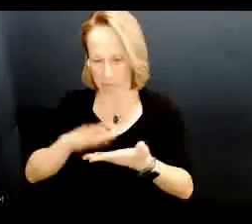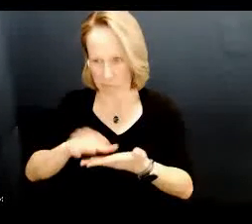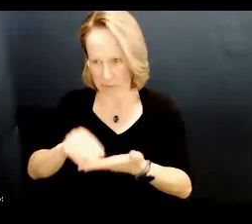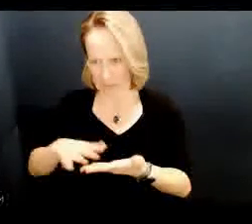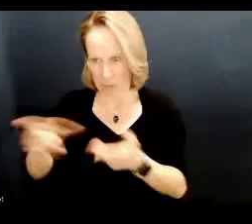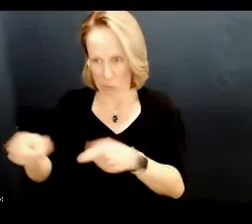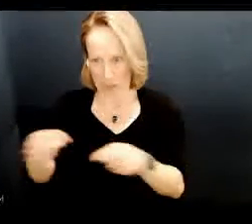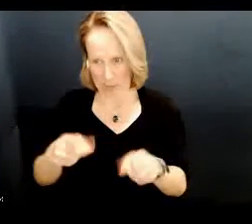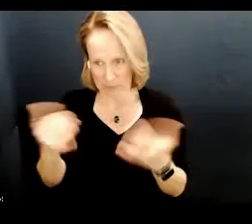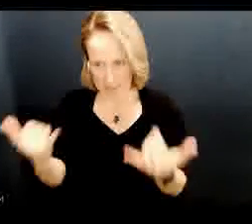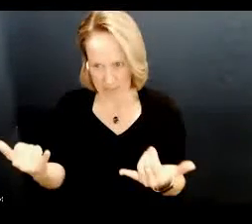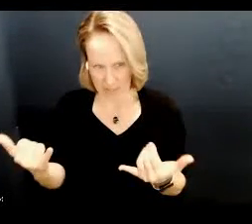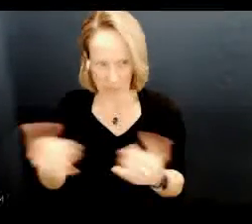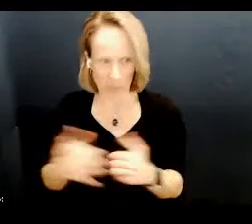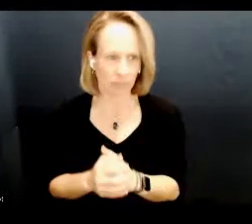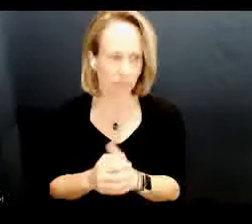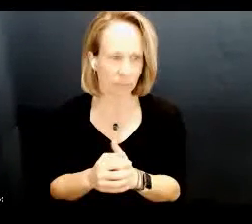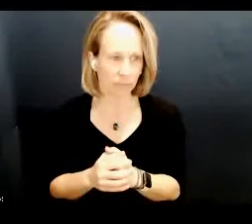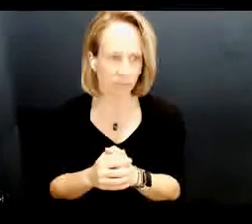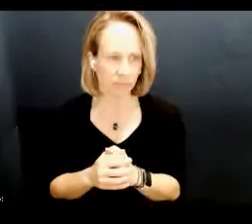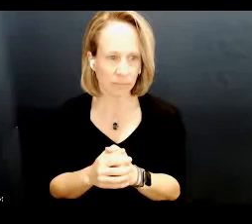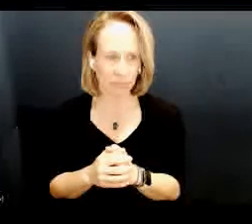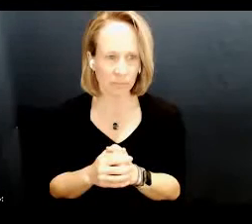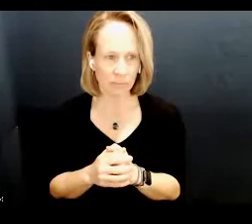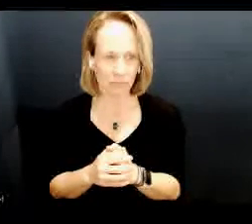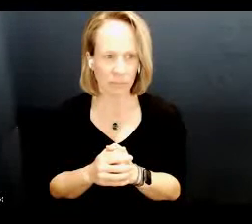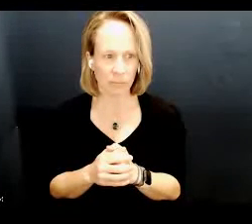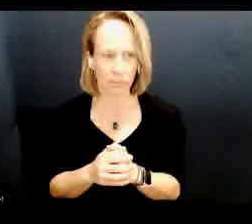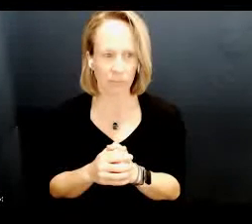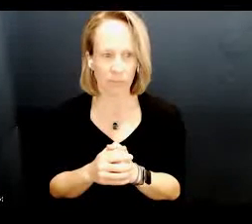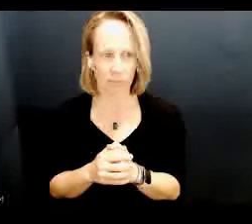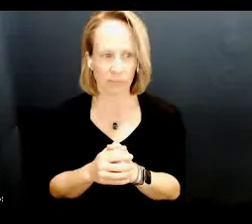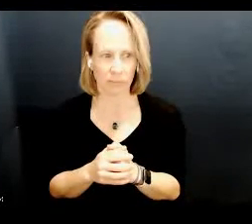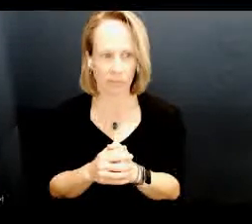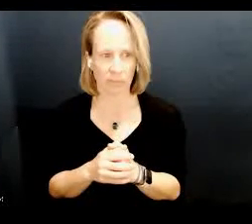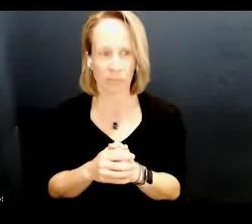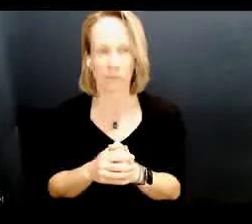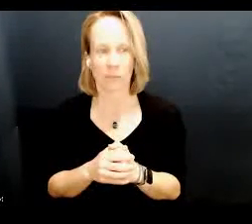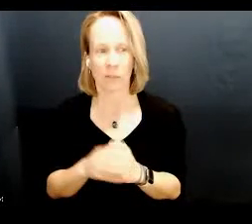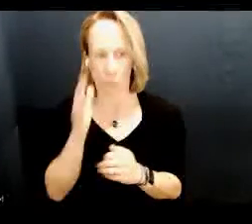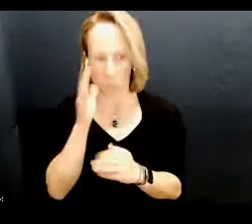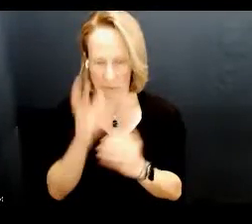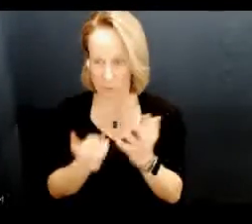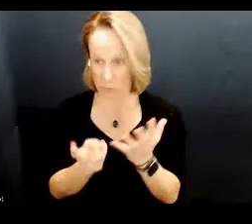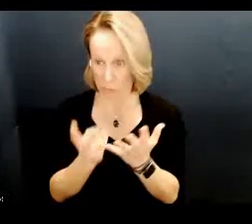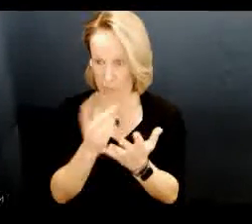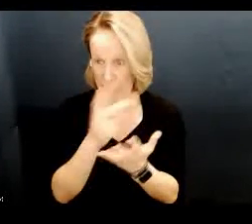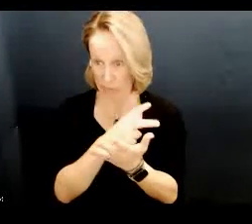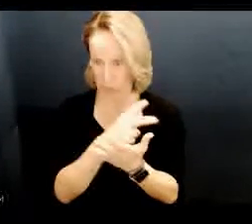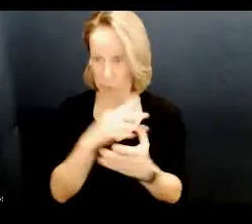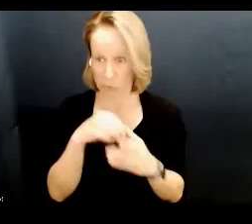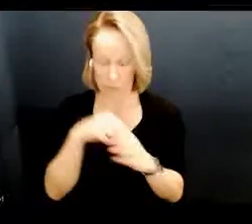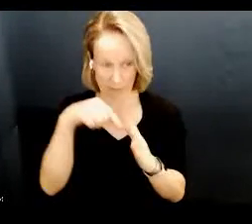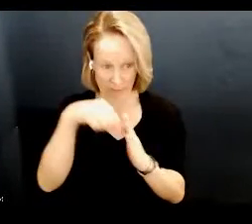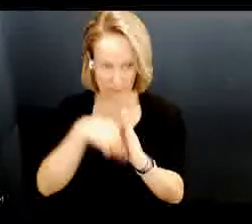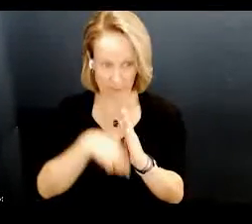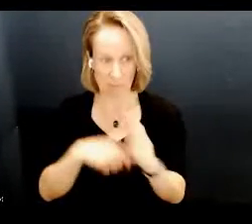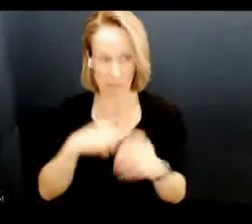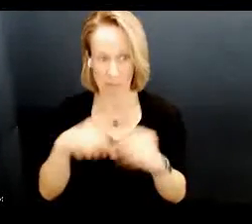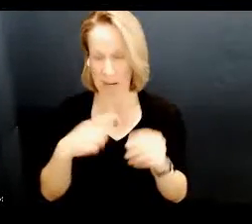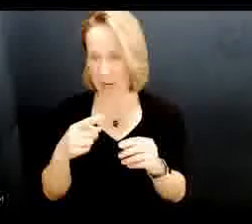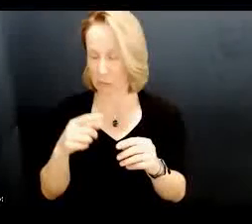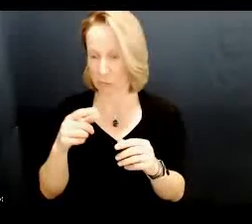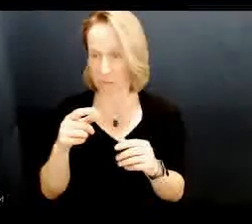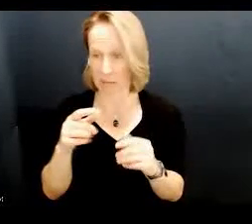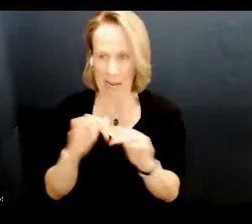So we're going to take a detailed review of the sexual assault response in our community. It might be helpful to ask all members to